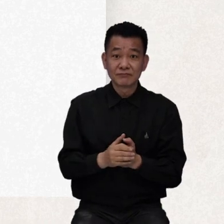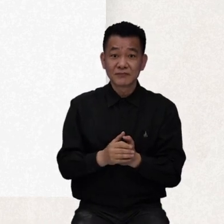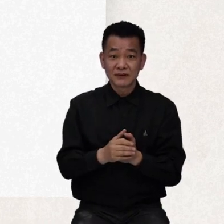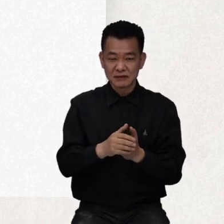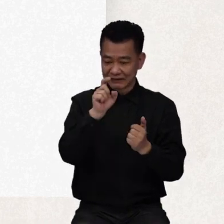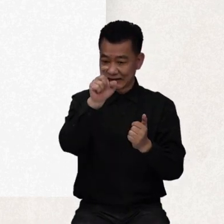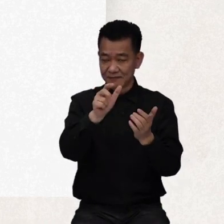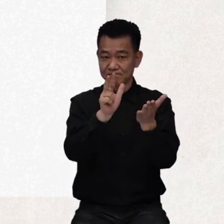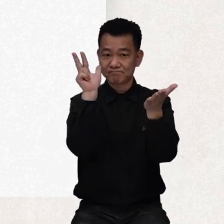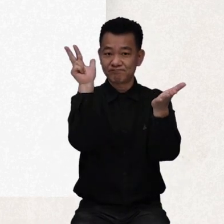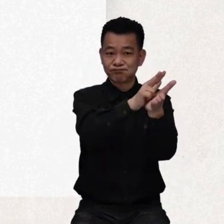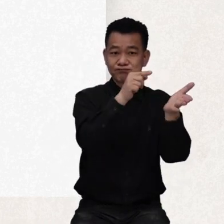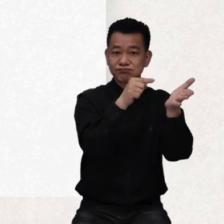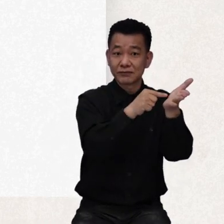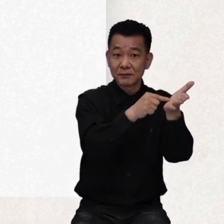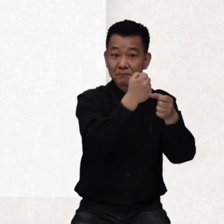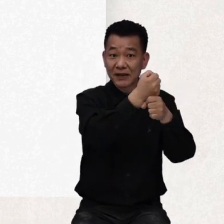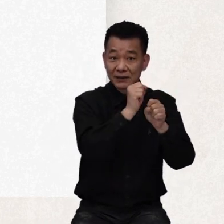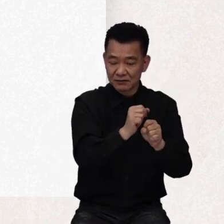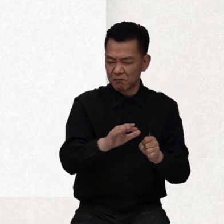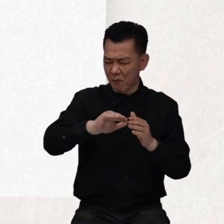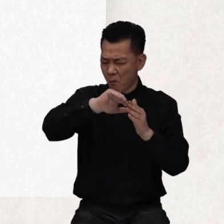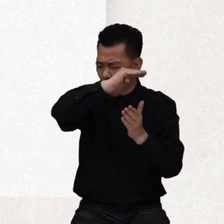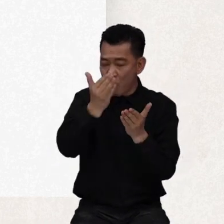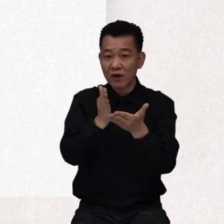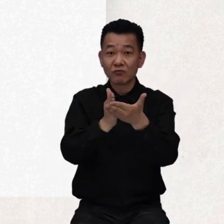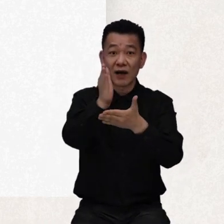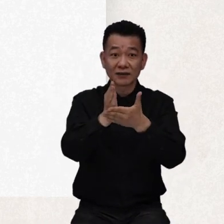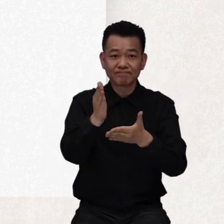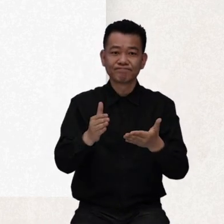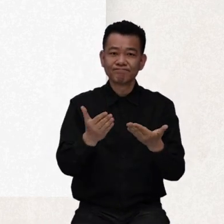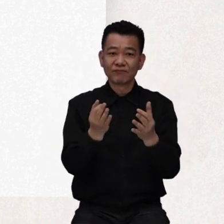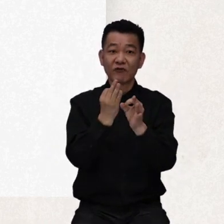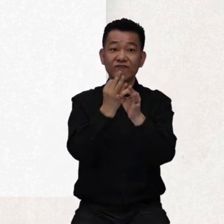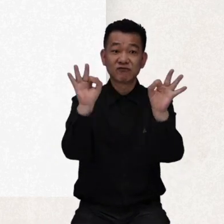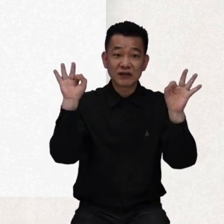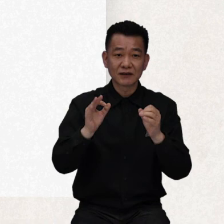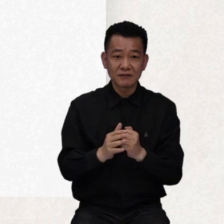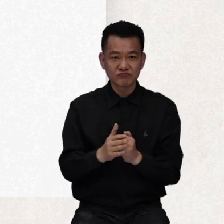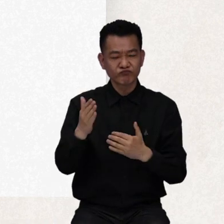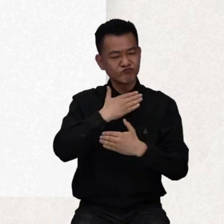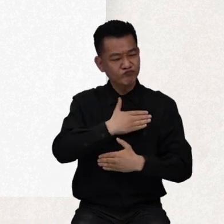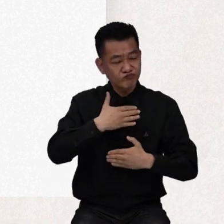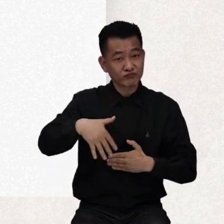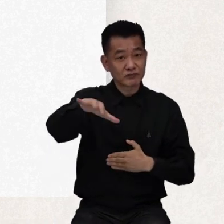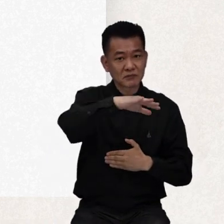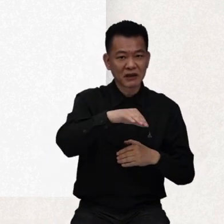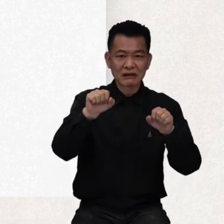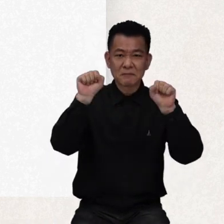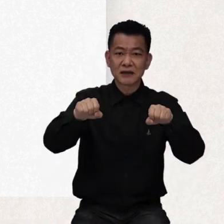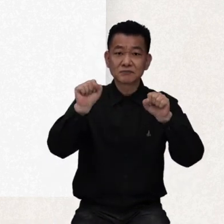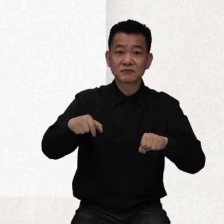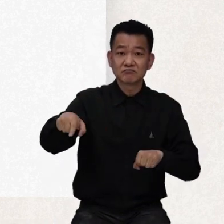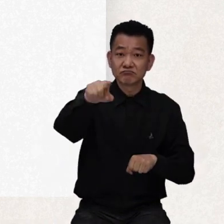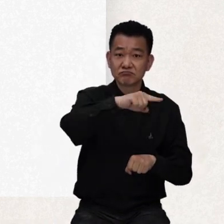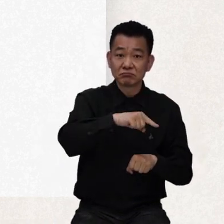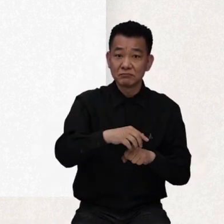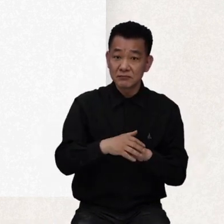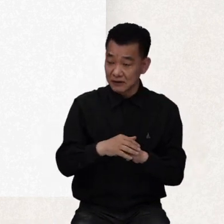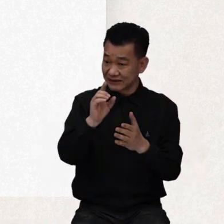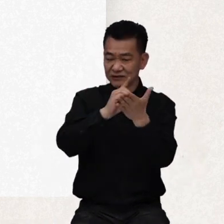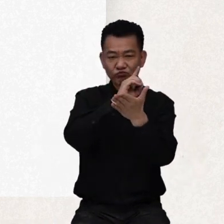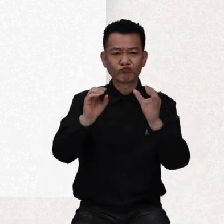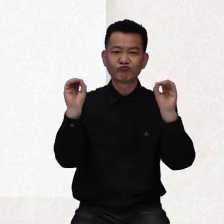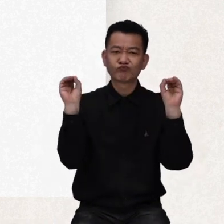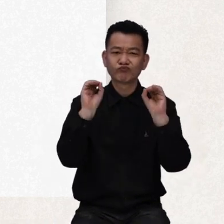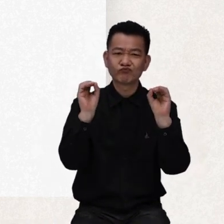that everyone is entitled to all the rights and freedoms set forth in this declaration, without distinction of any kind,